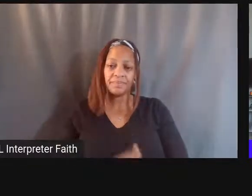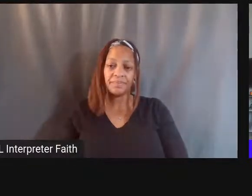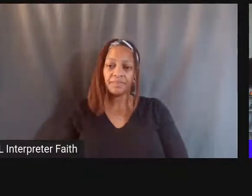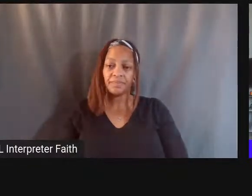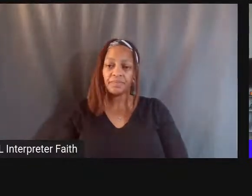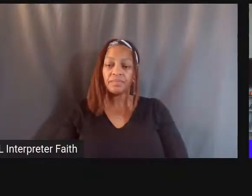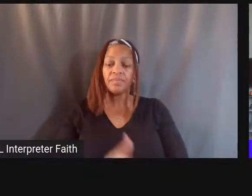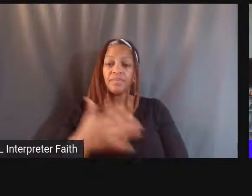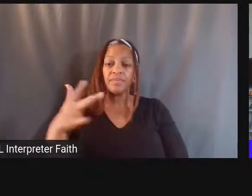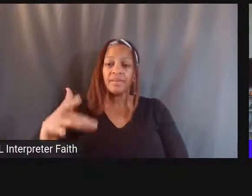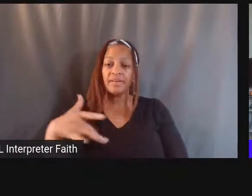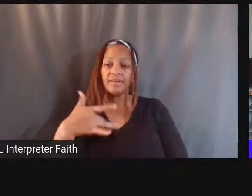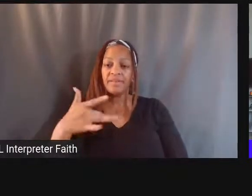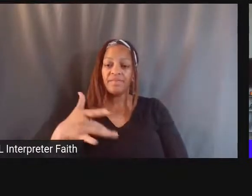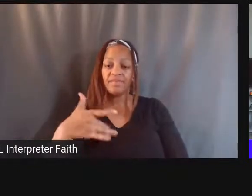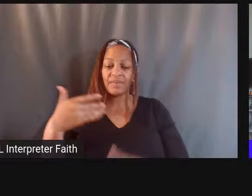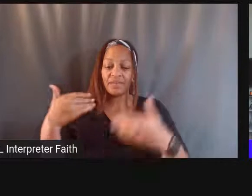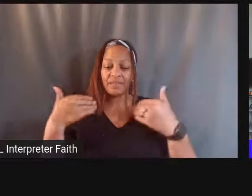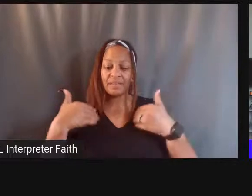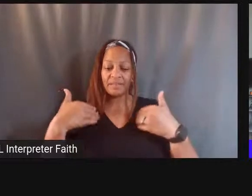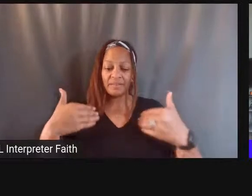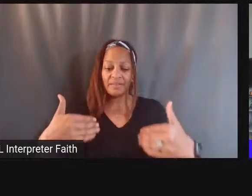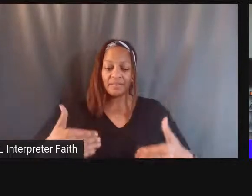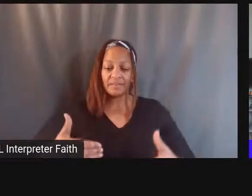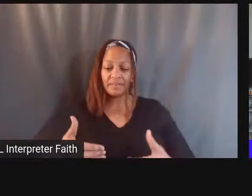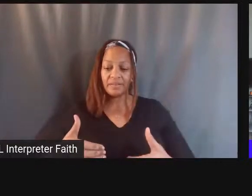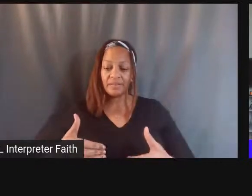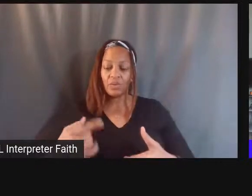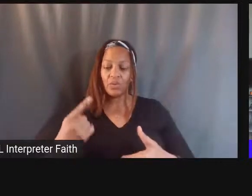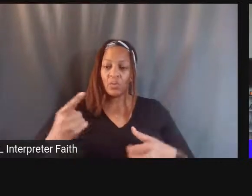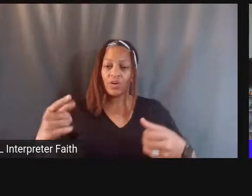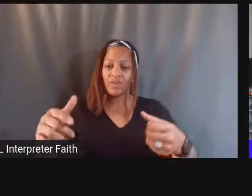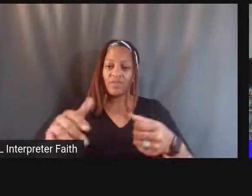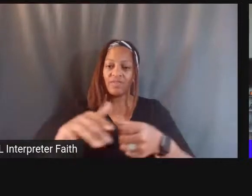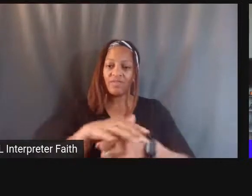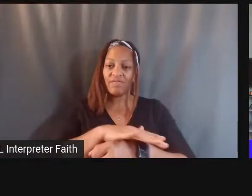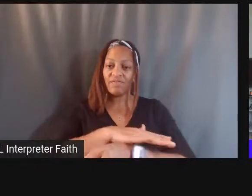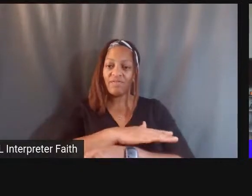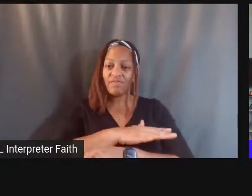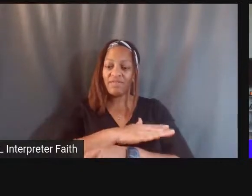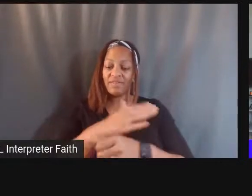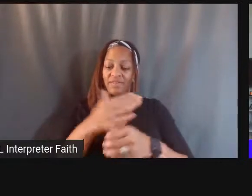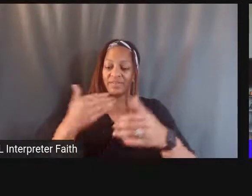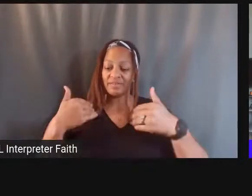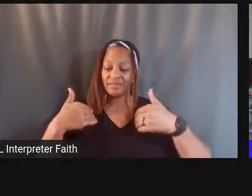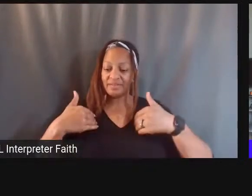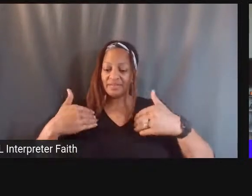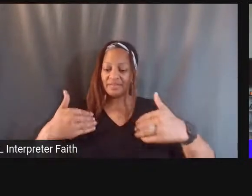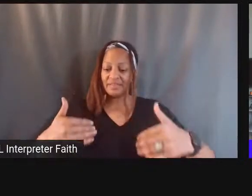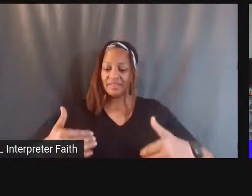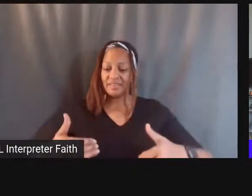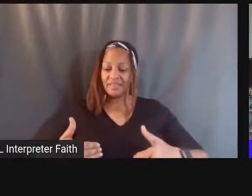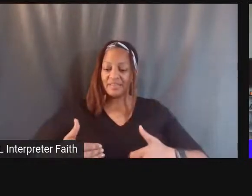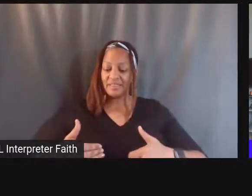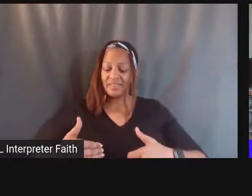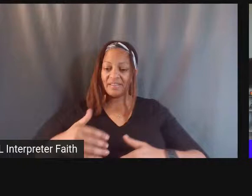Feel your body as one whole field of sensation and energy.